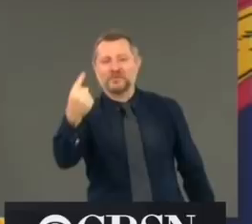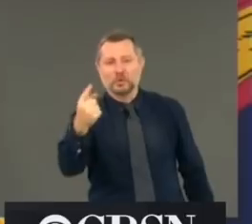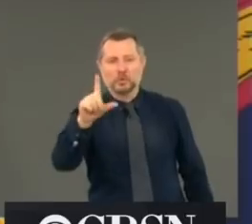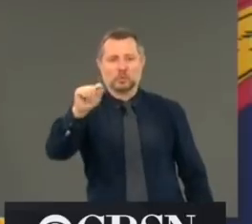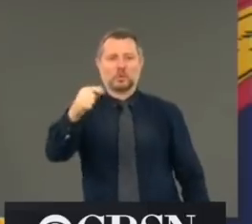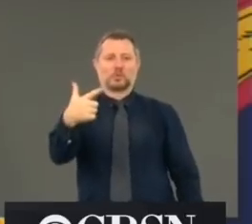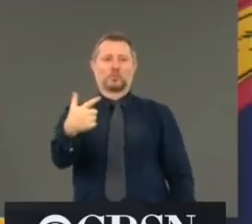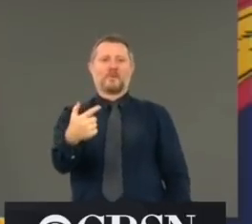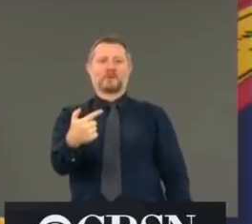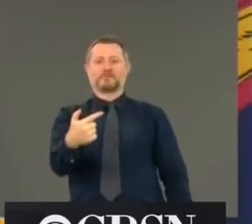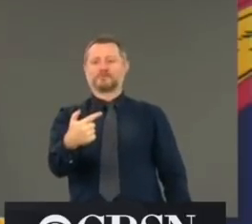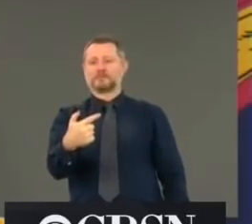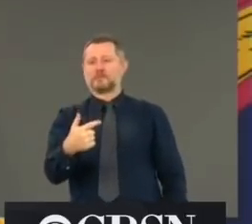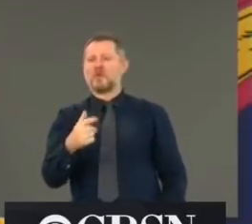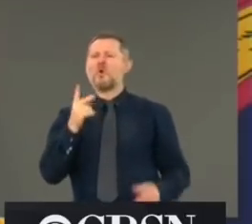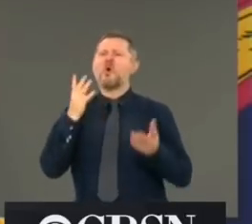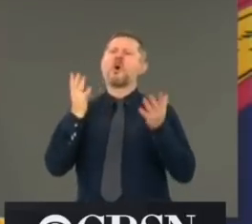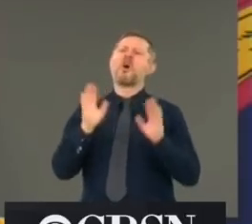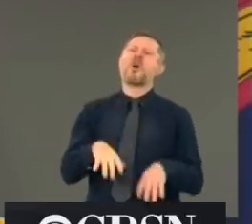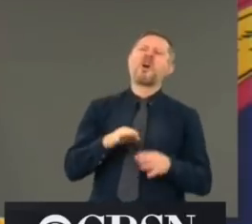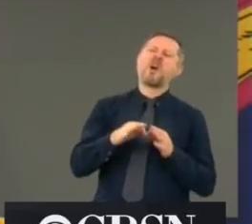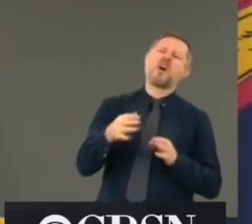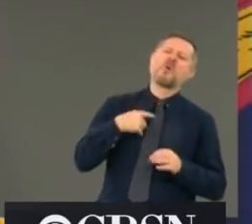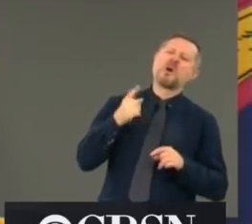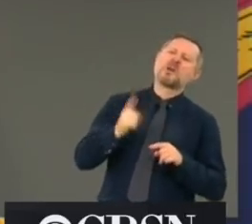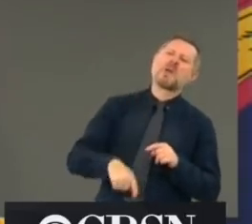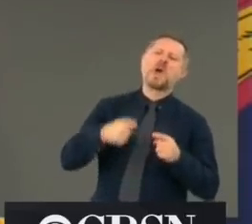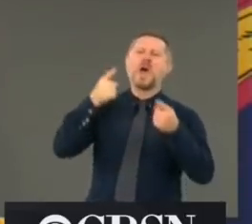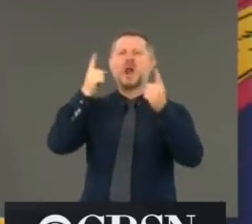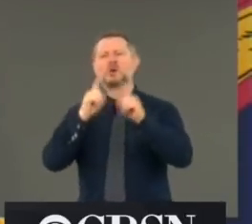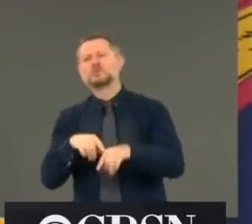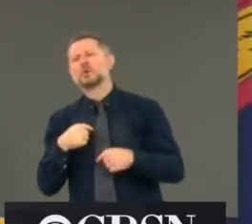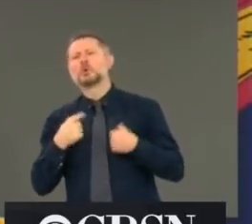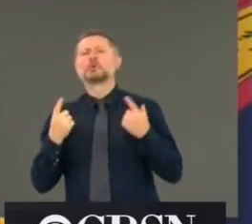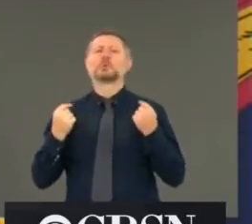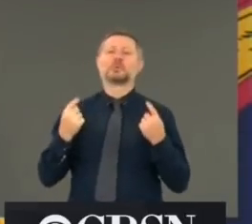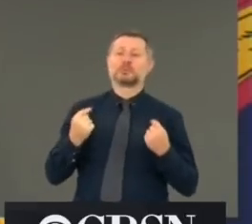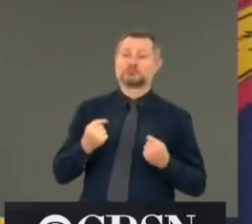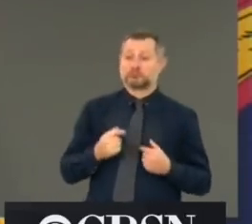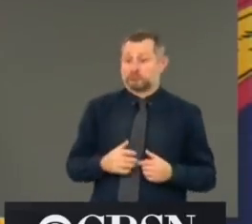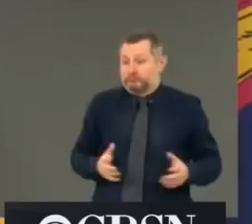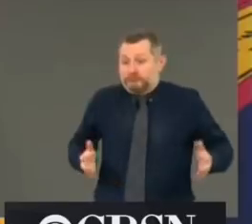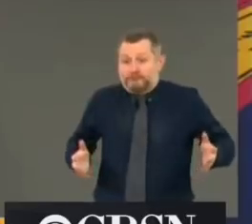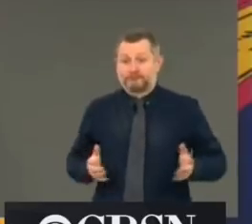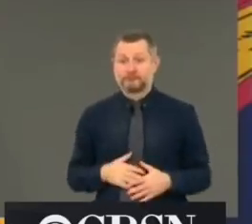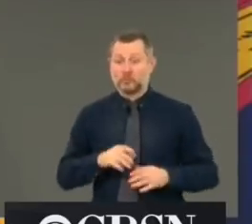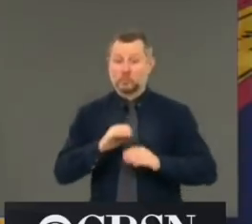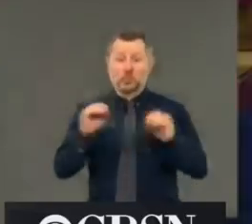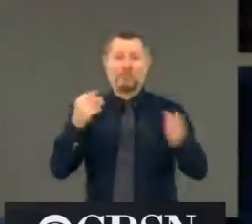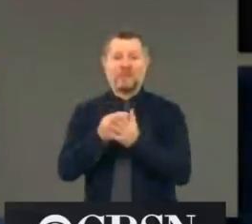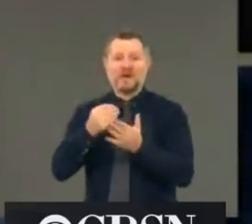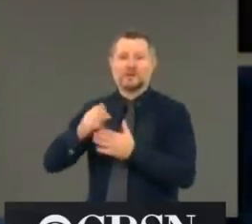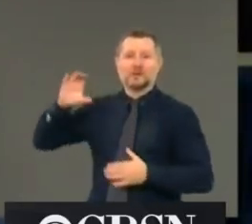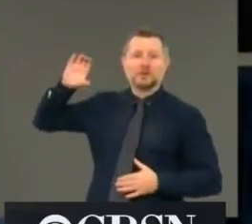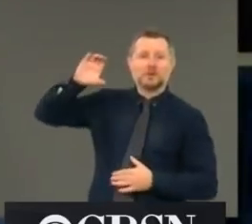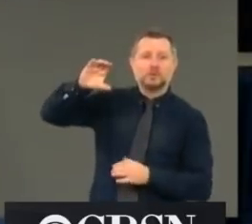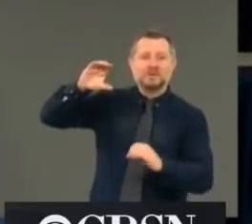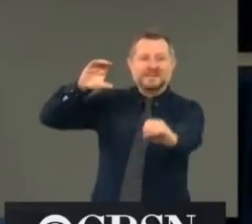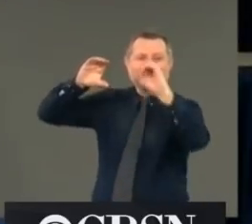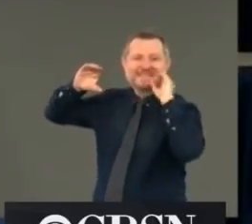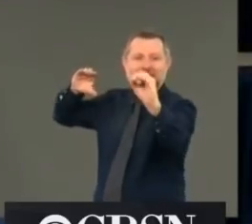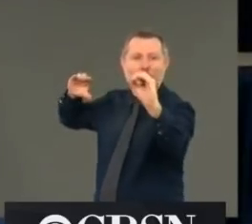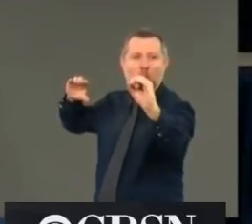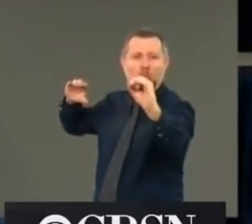Well, what if we don't? Or if we can't agree? Then you don't qualify for state funding. But does the agreement, must